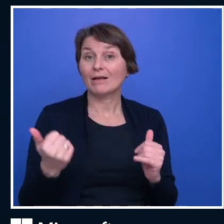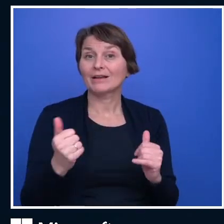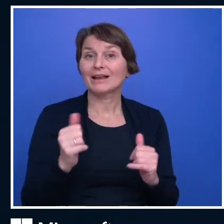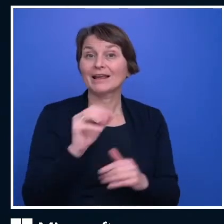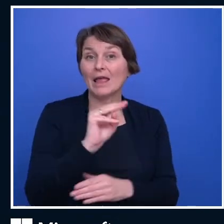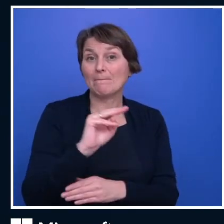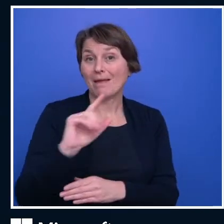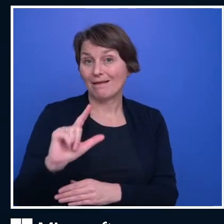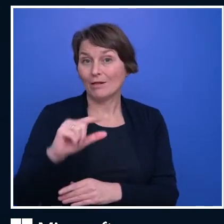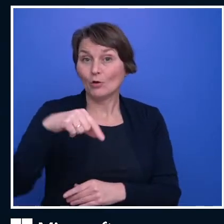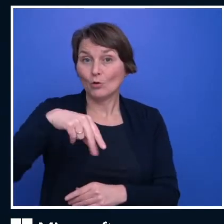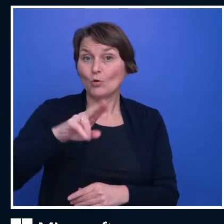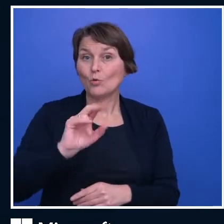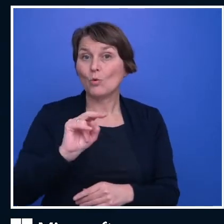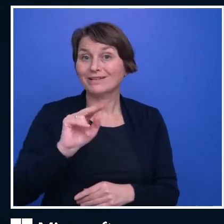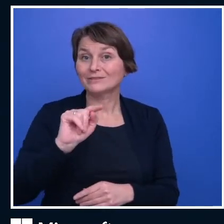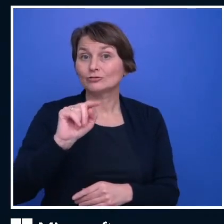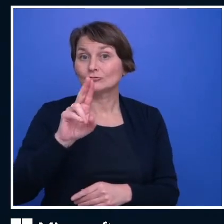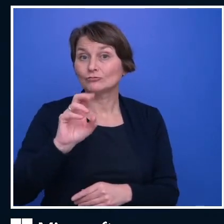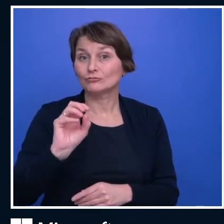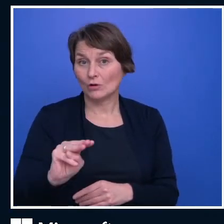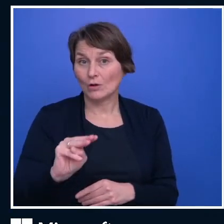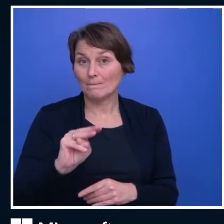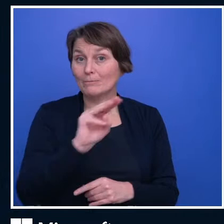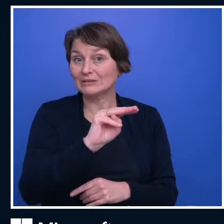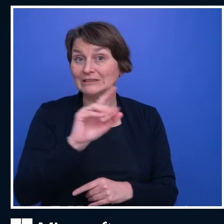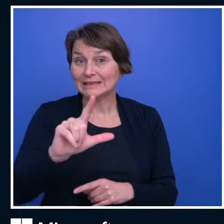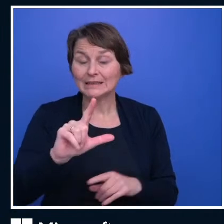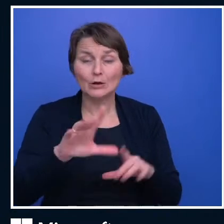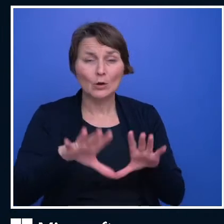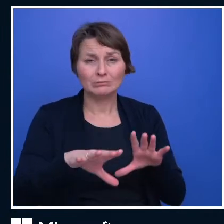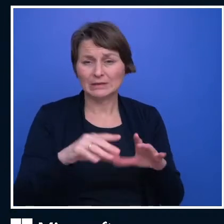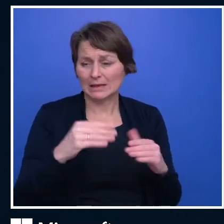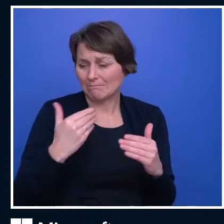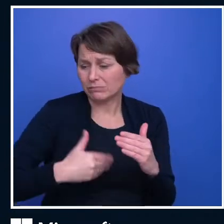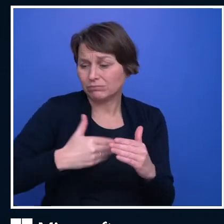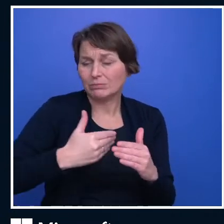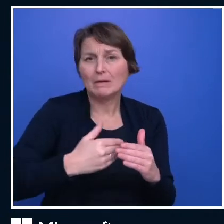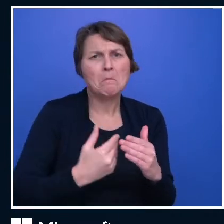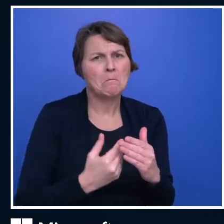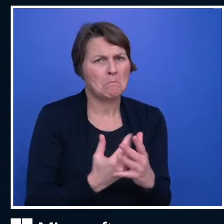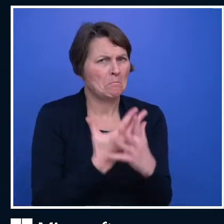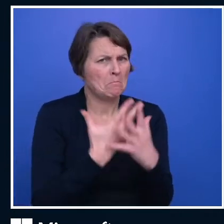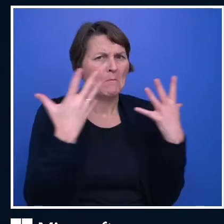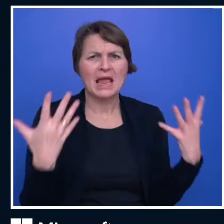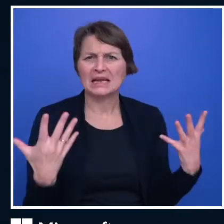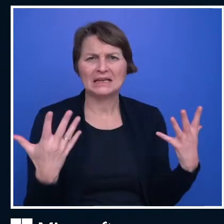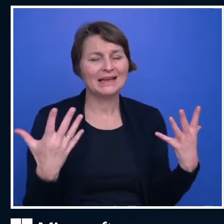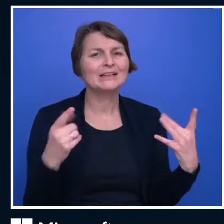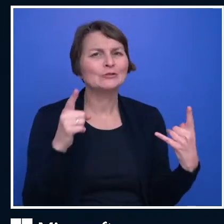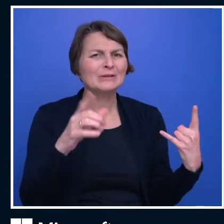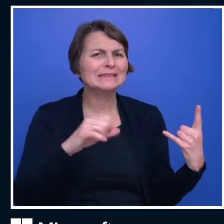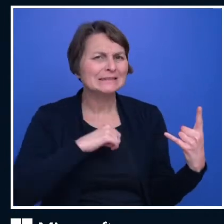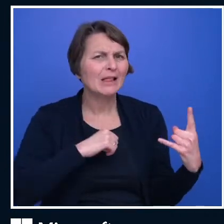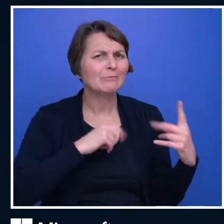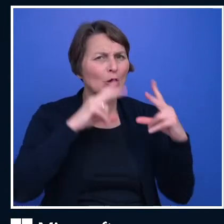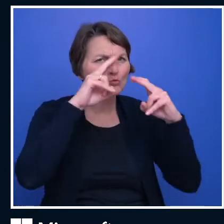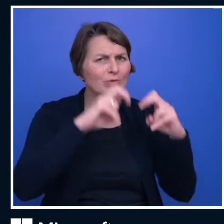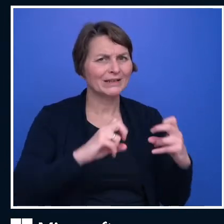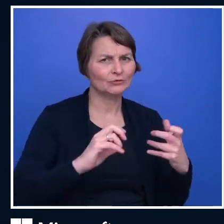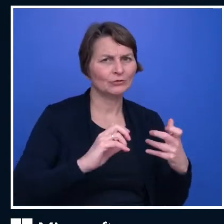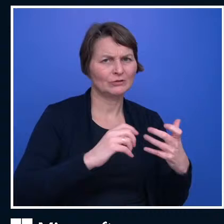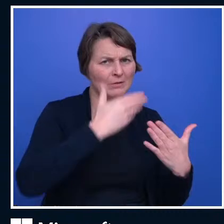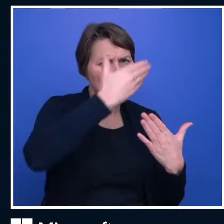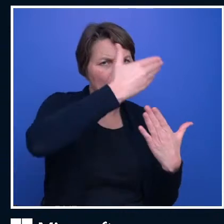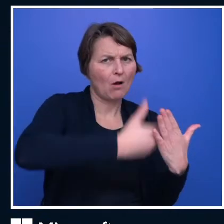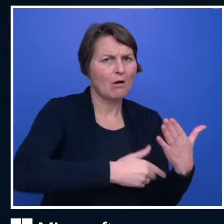which you have new material or new content coming up is not that great. So you have to read up research papers. You have to subscribe to, for